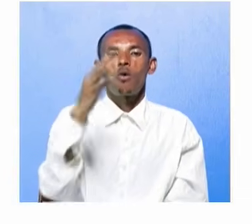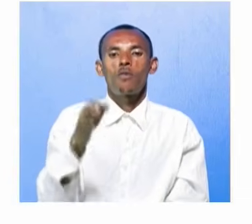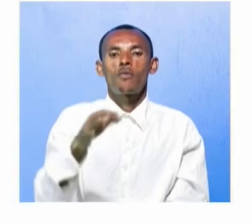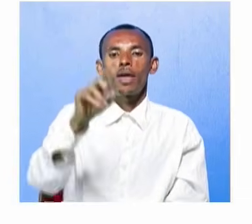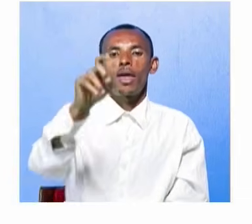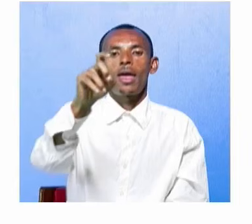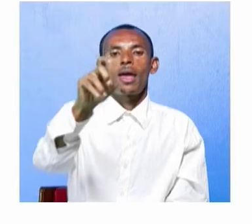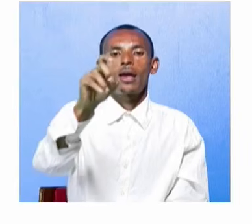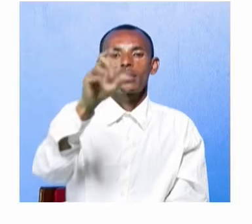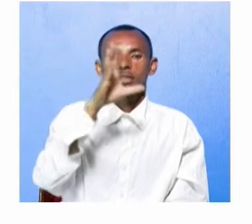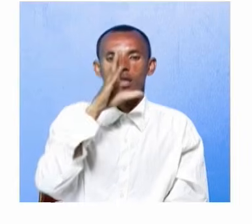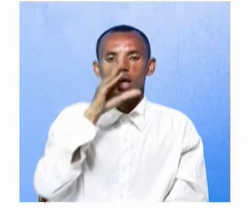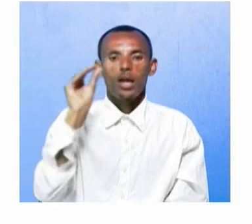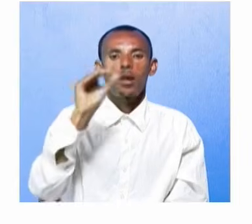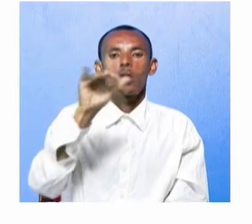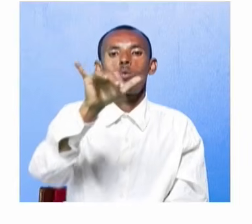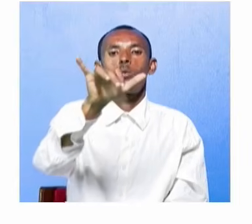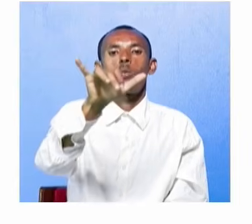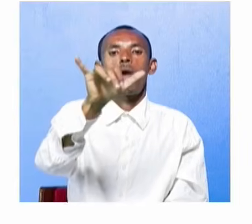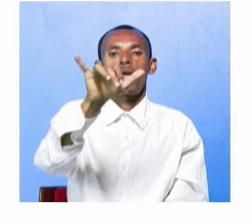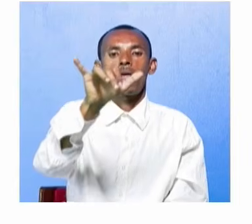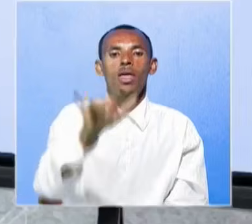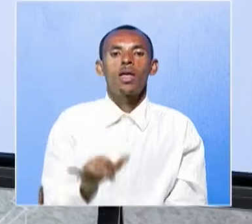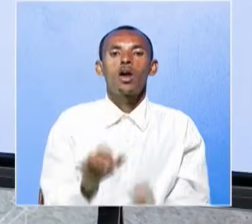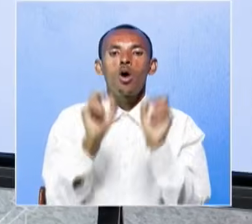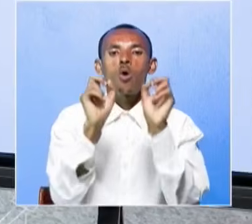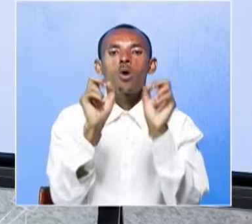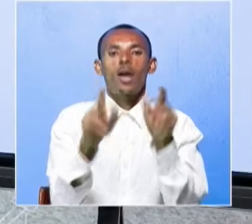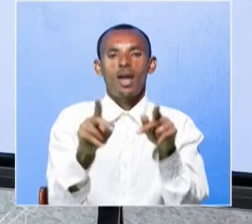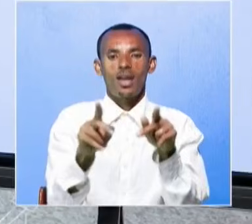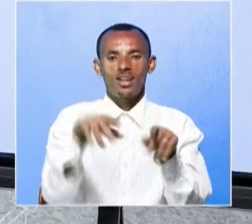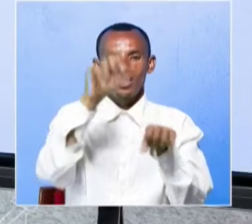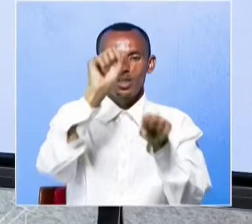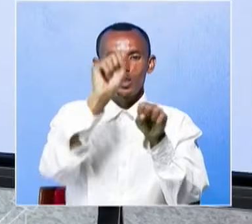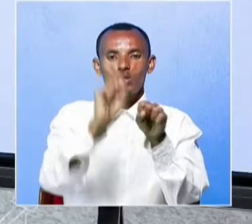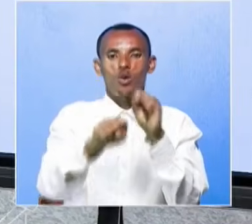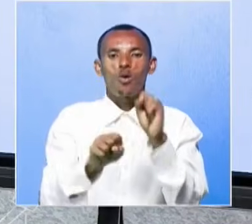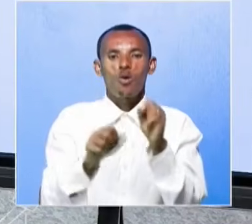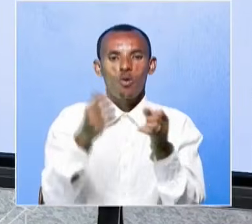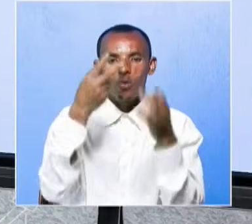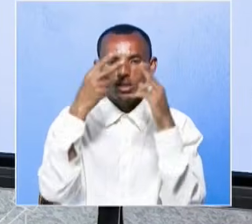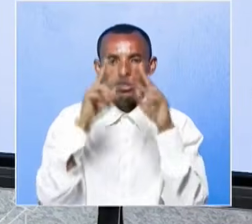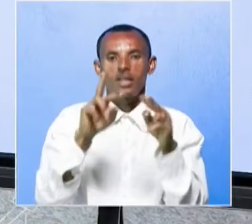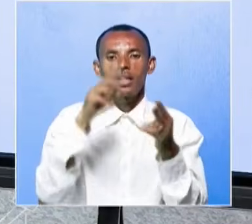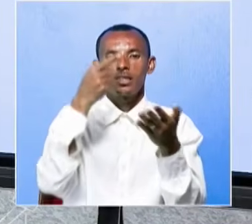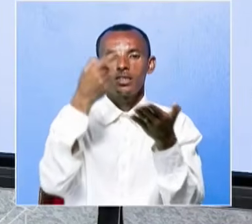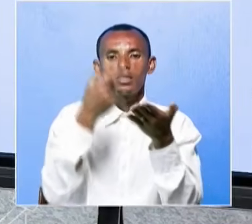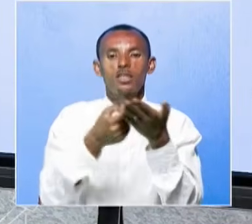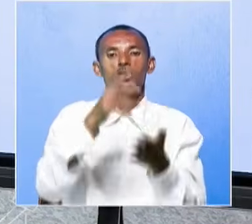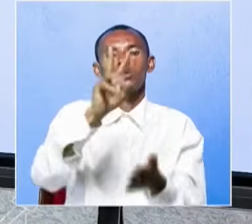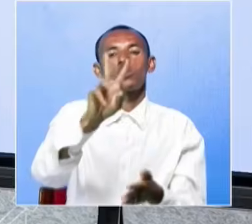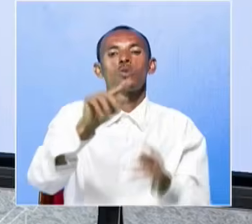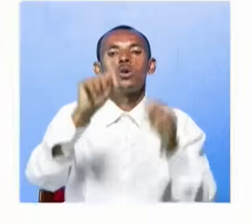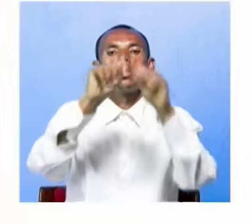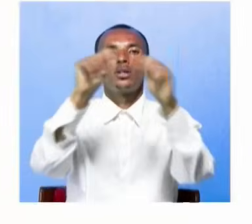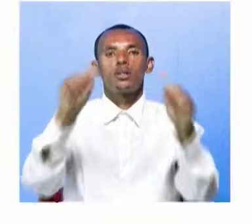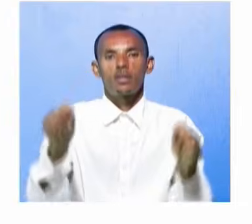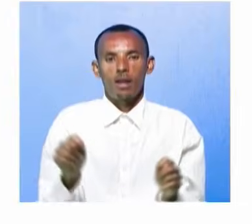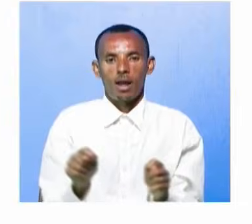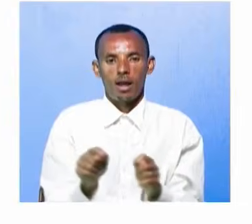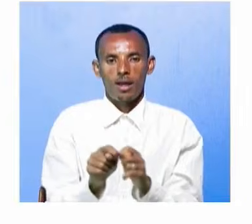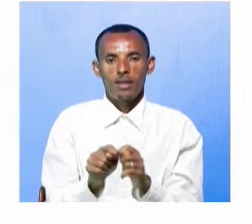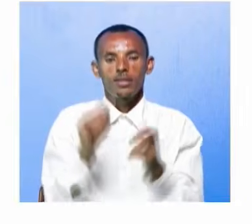x and y. Okay, so consider these two triangles. The first one is